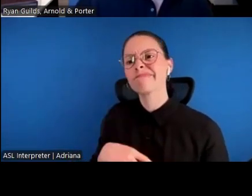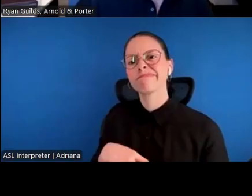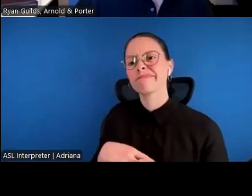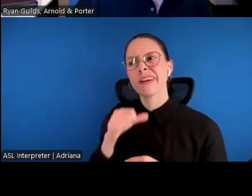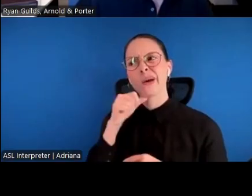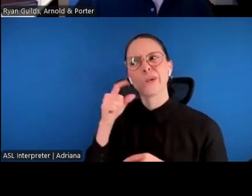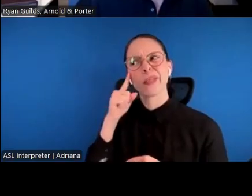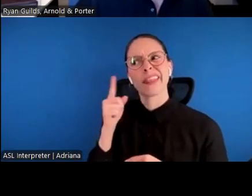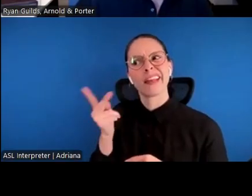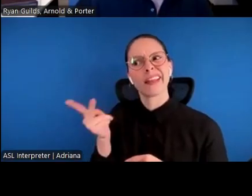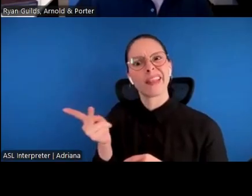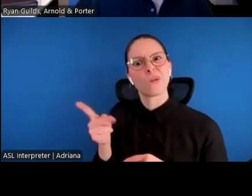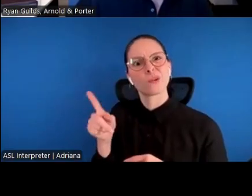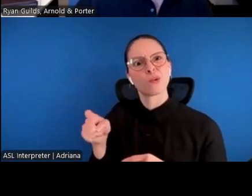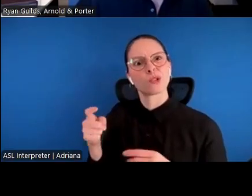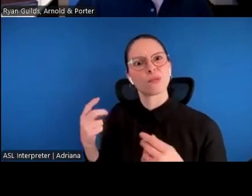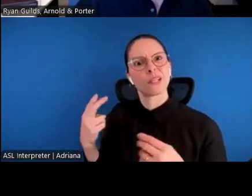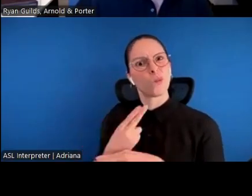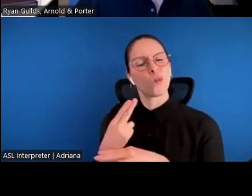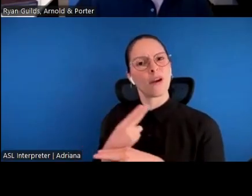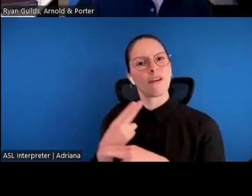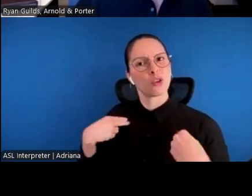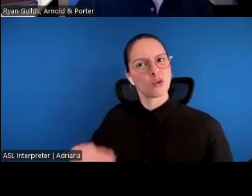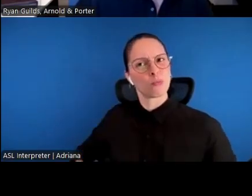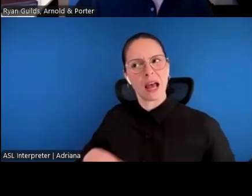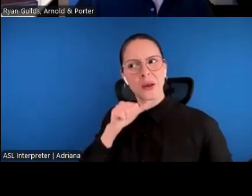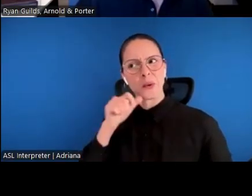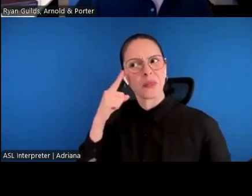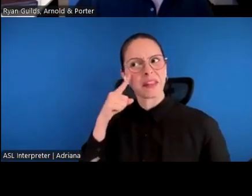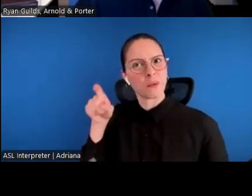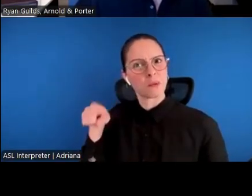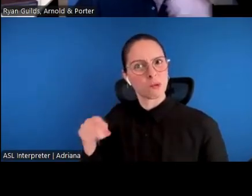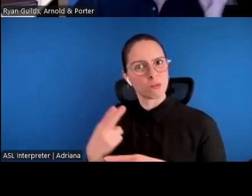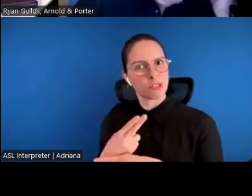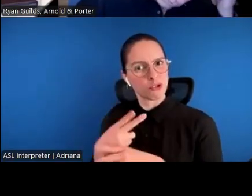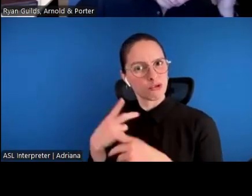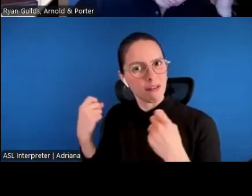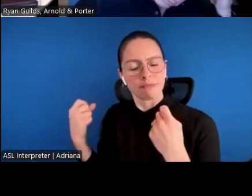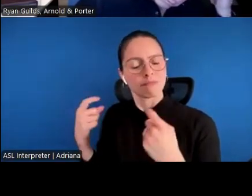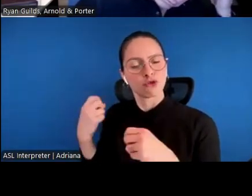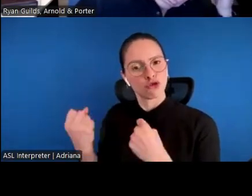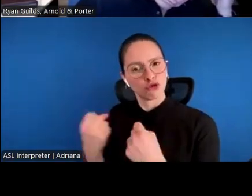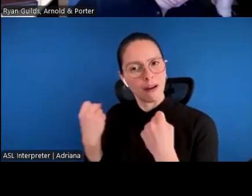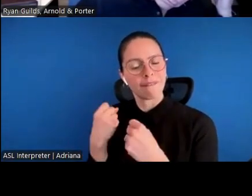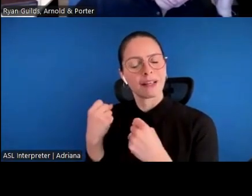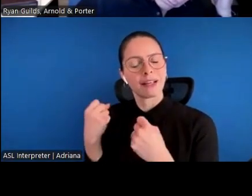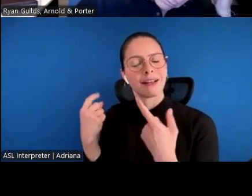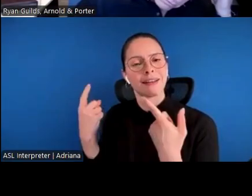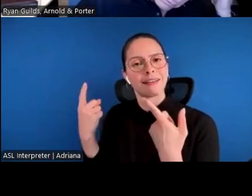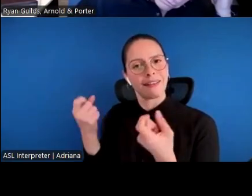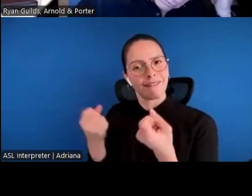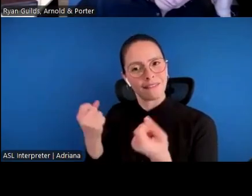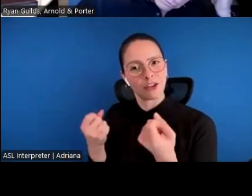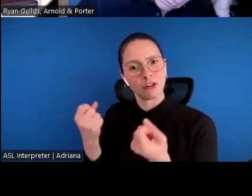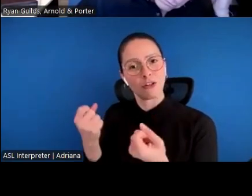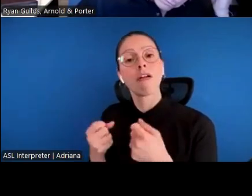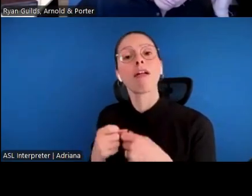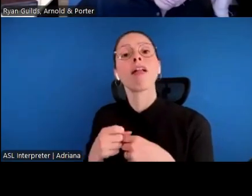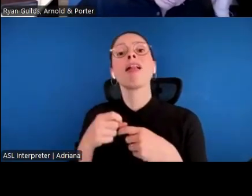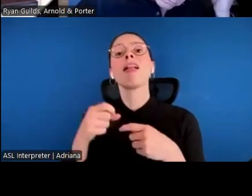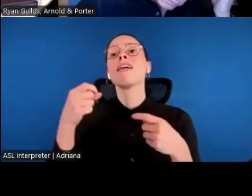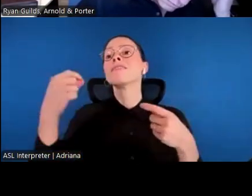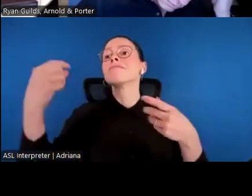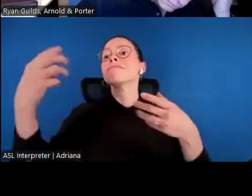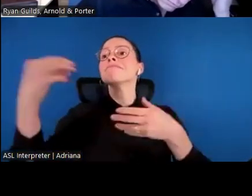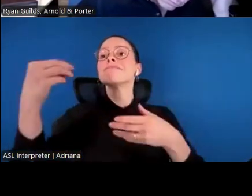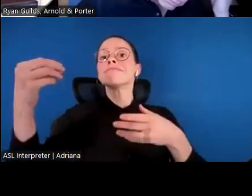uniform. I don't think that they were supposed to be driving that government vehicle. Well, the civilian world doesn't care about that. But